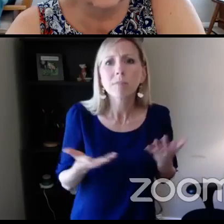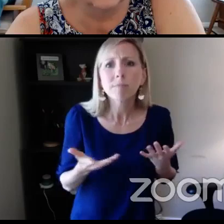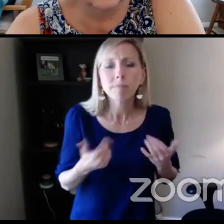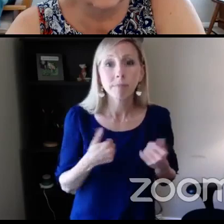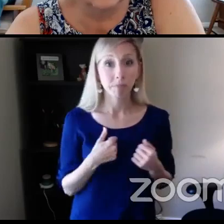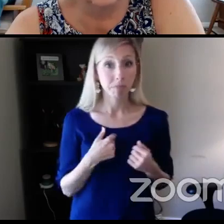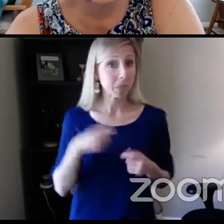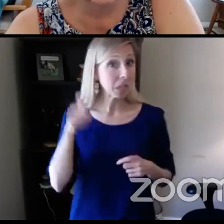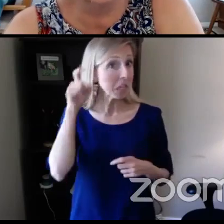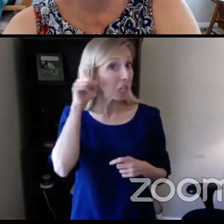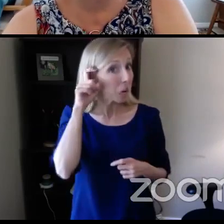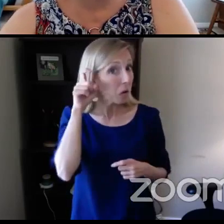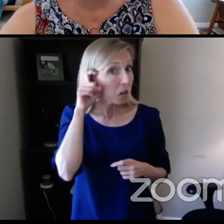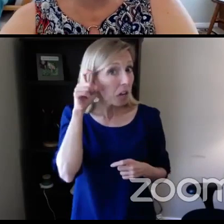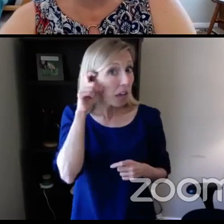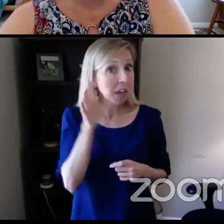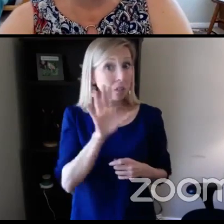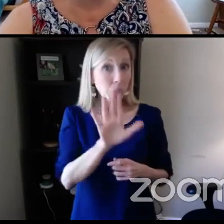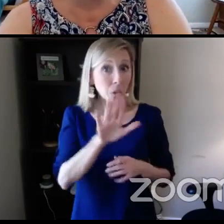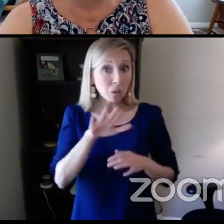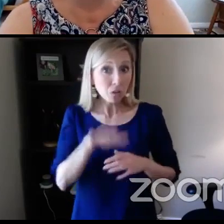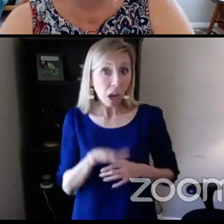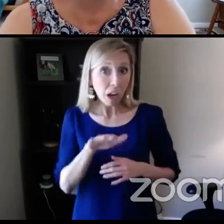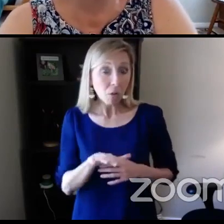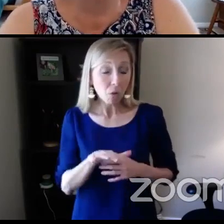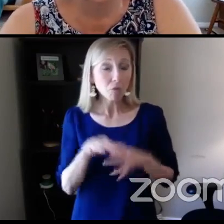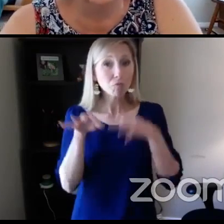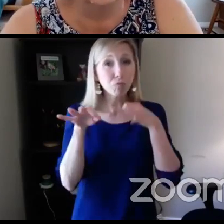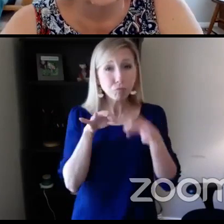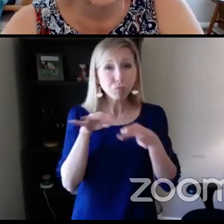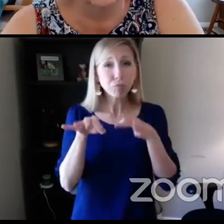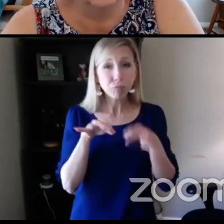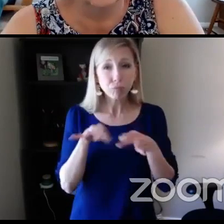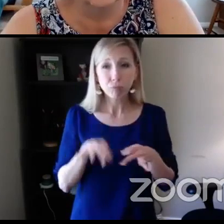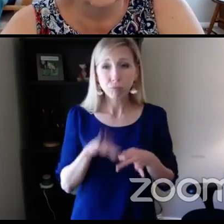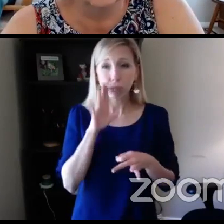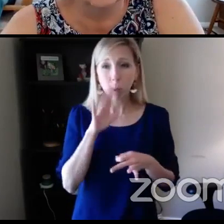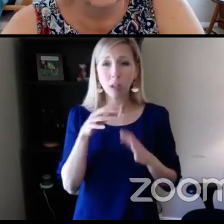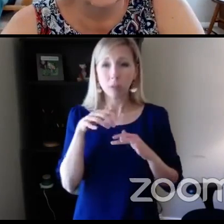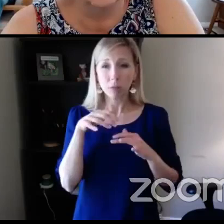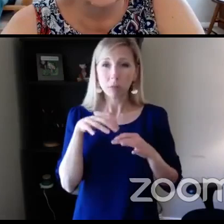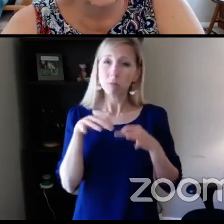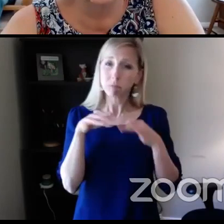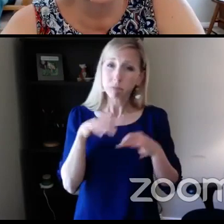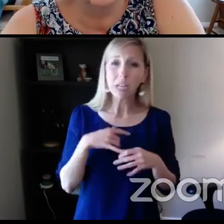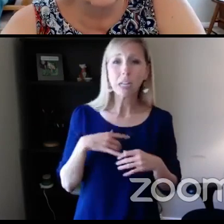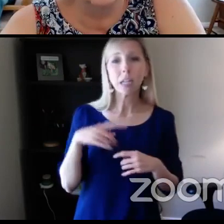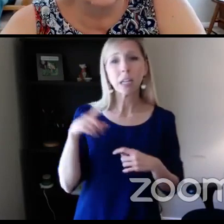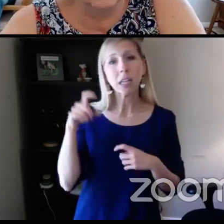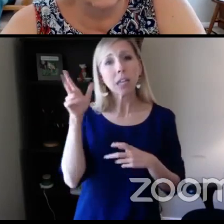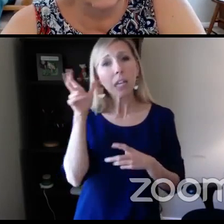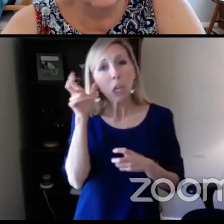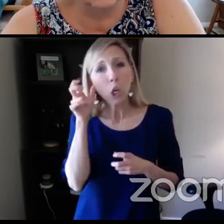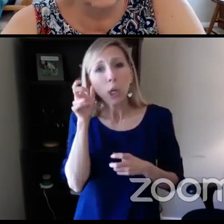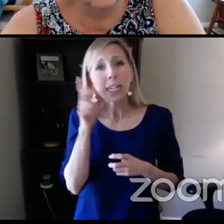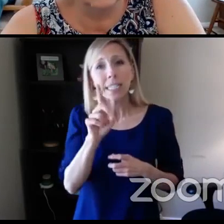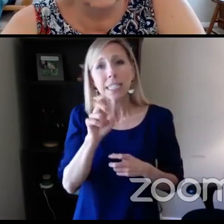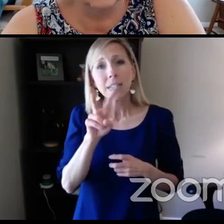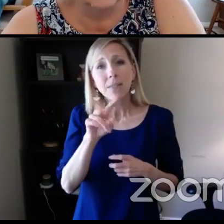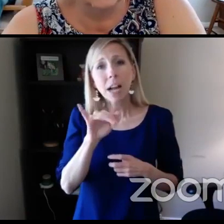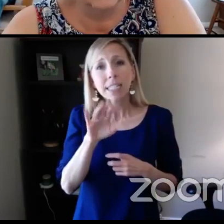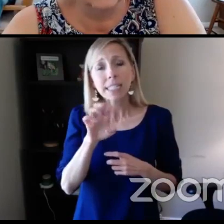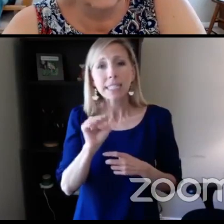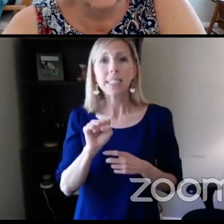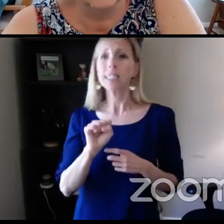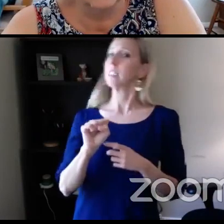your child's. So lots and lots of information about hearing aids, hearing devices, communication